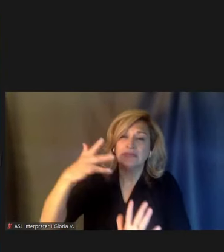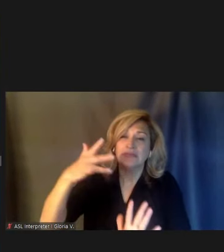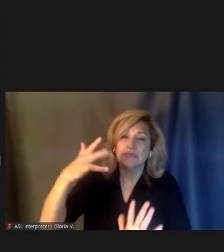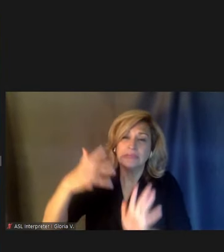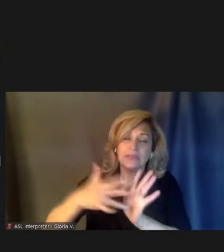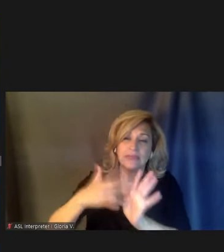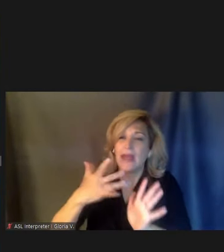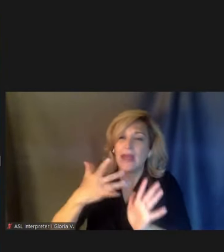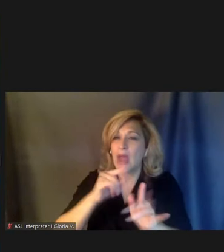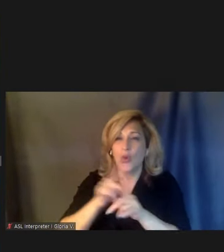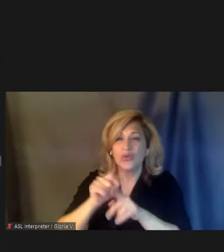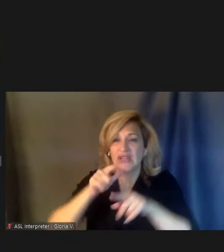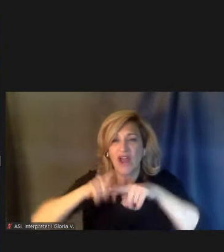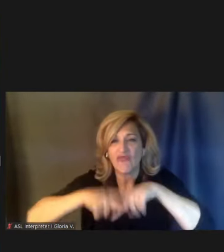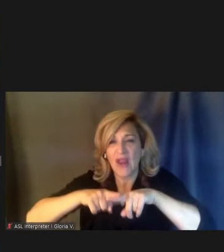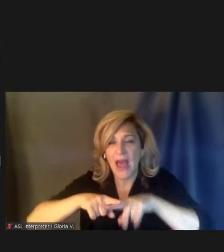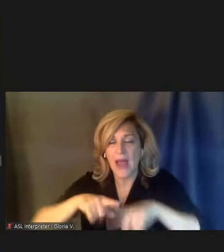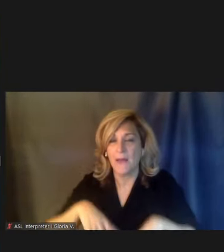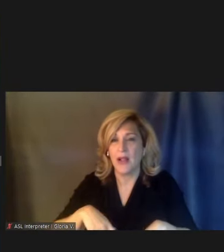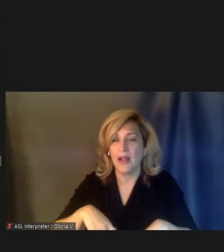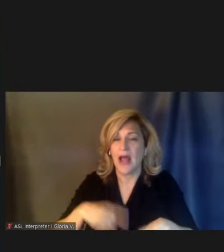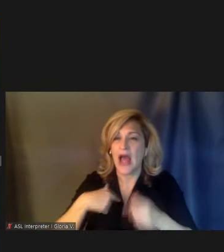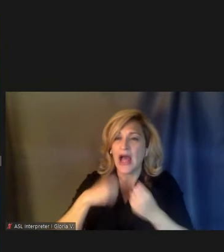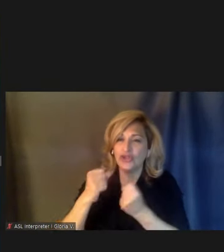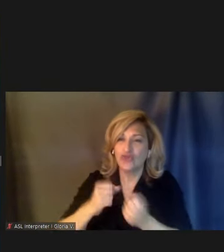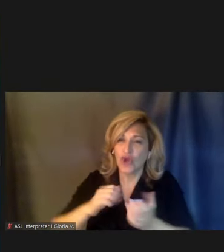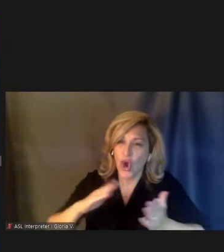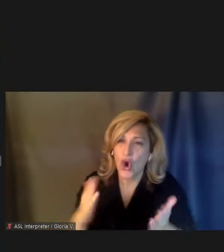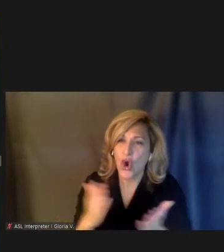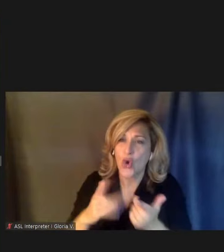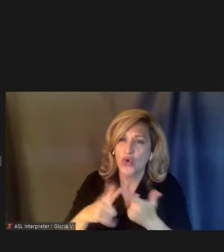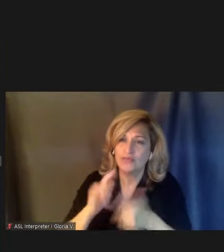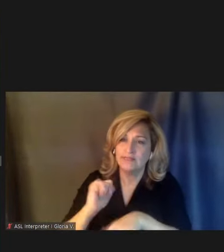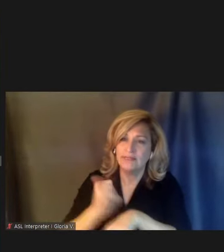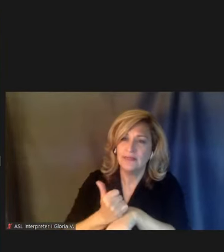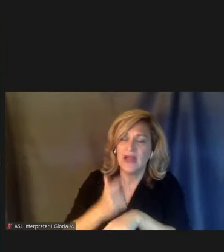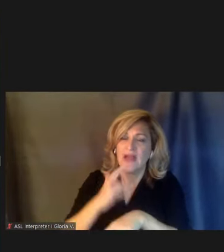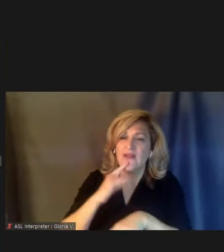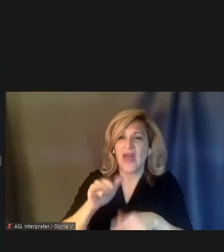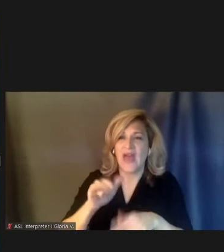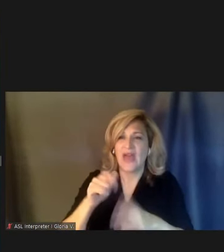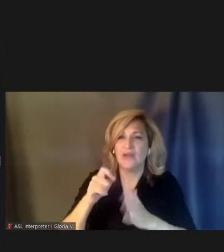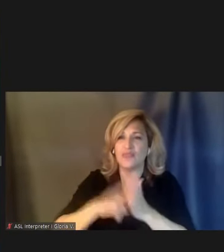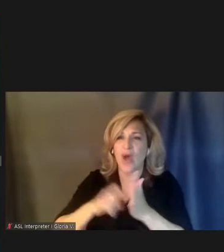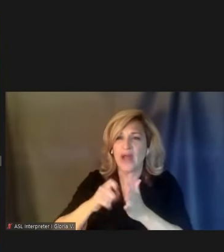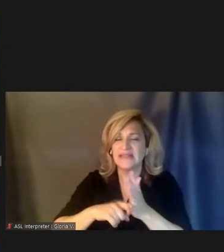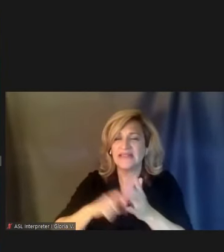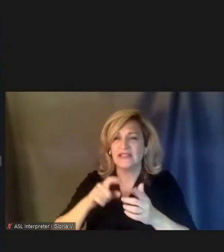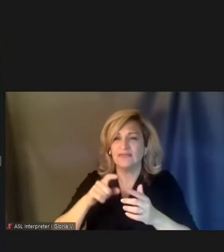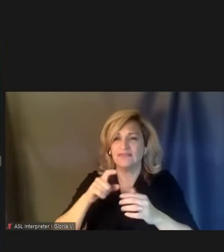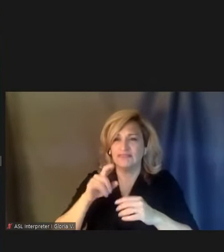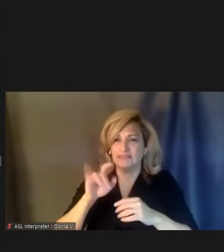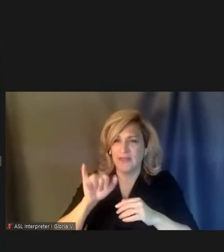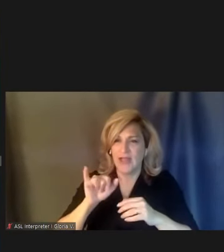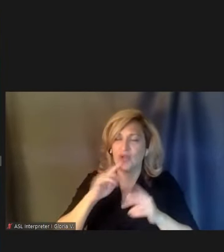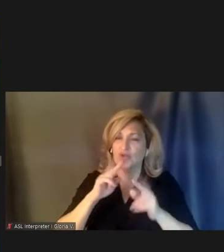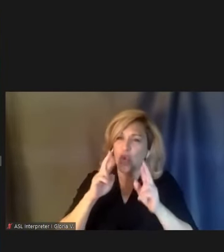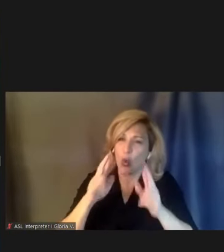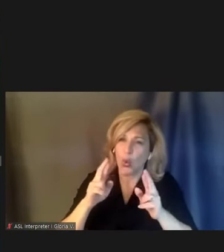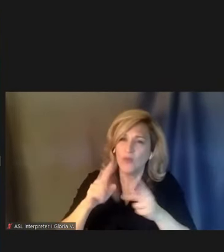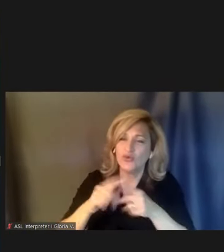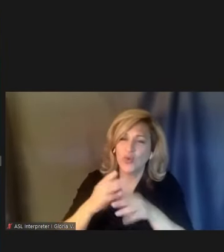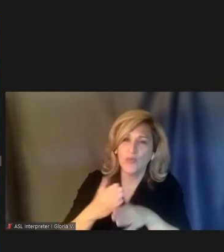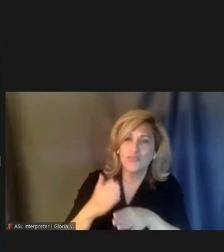unreliable. I strongly urge the implementation of congestion pricing to maintain and hopefully improve our